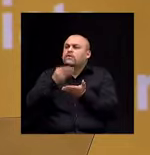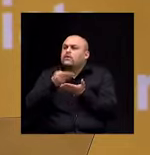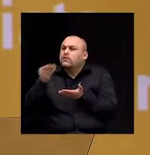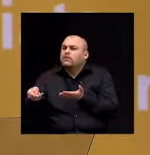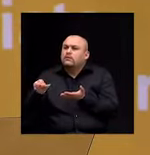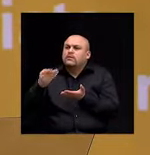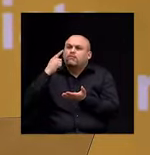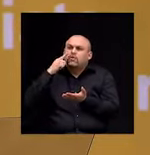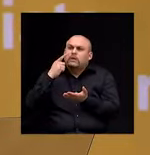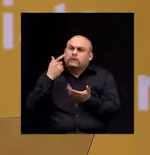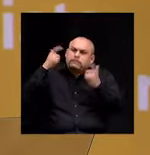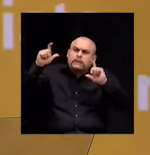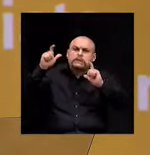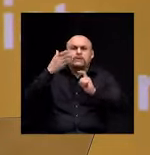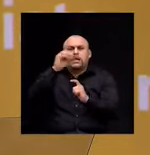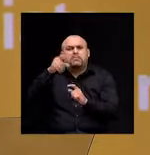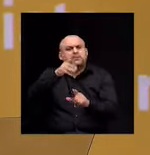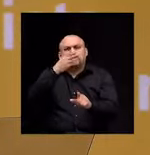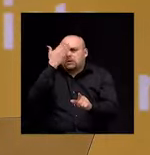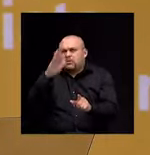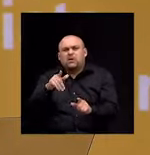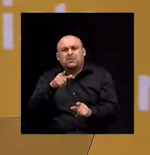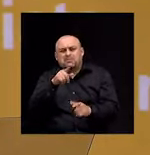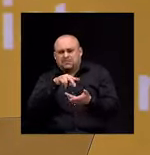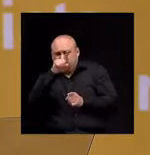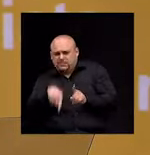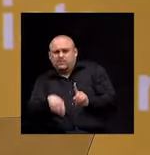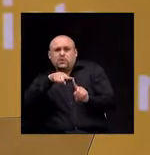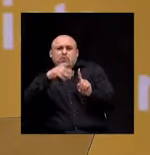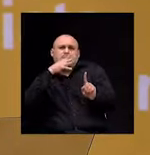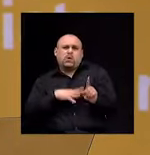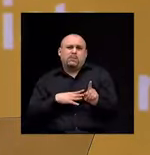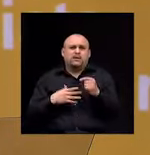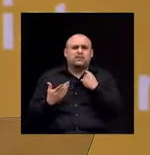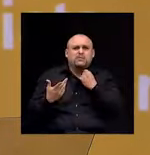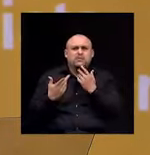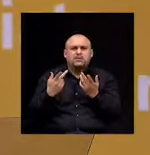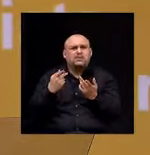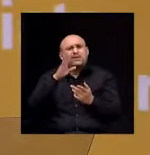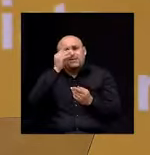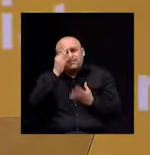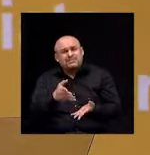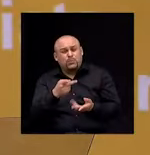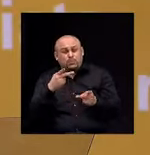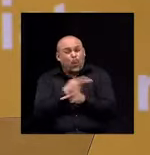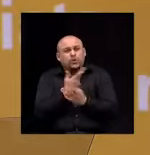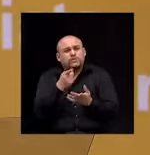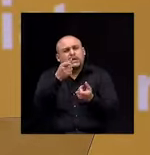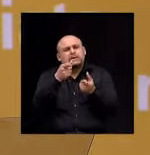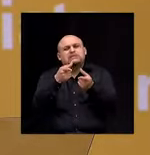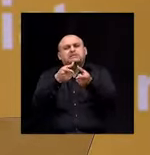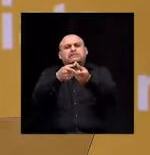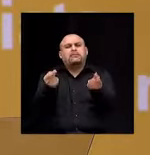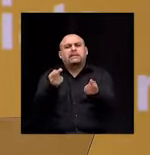major corporations. You're a woman. Worse, You're a Japanese American